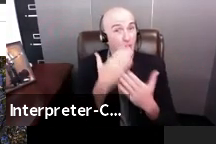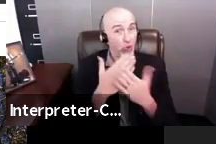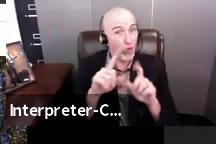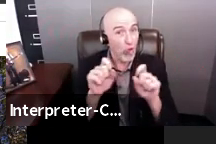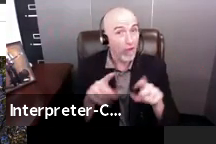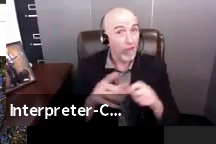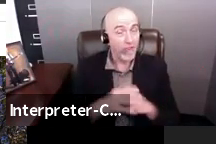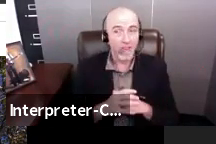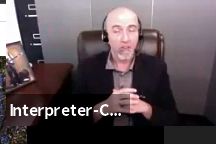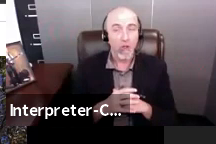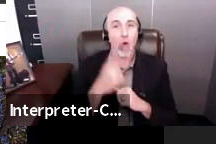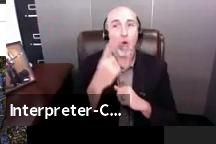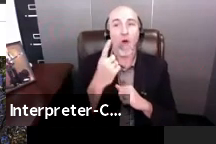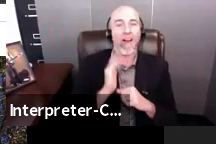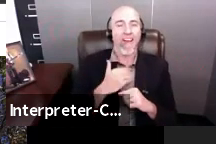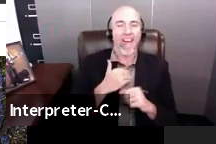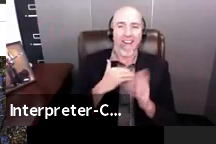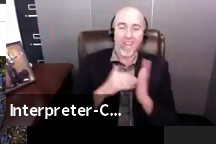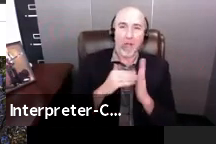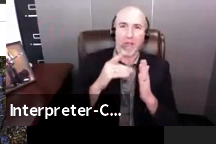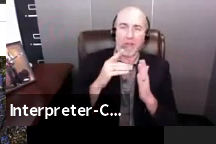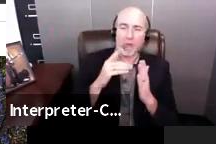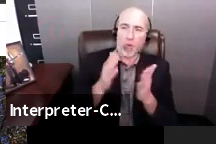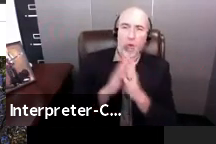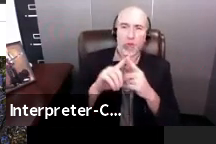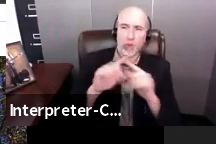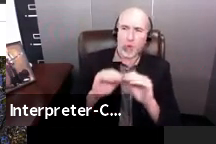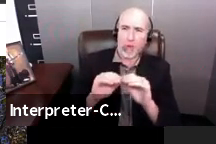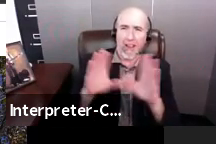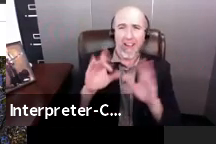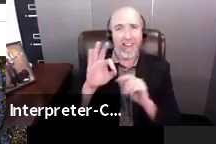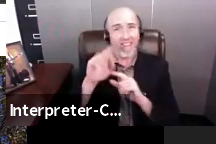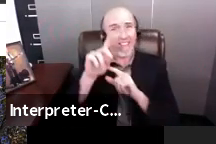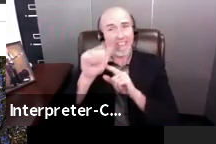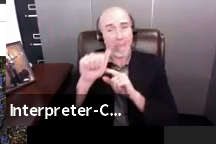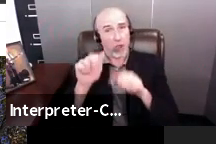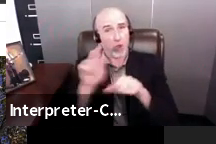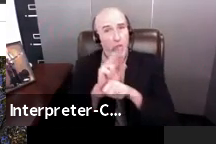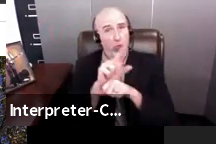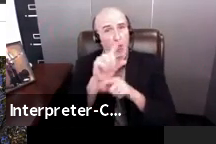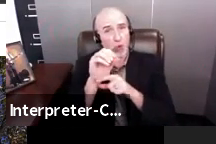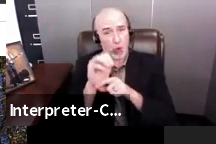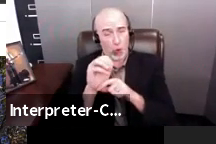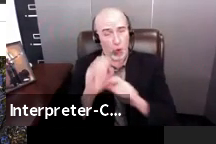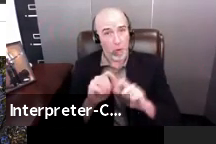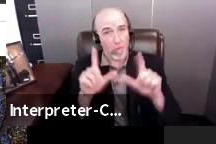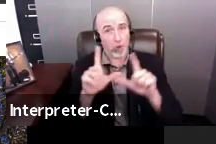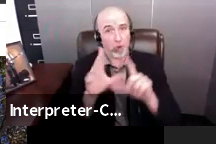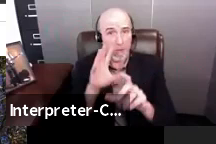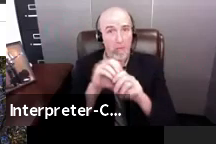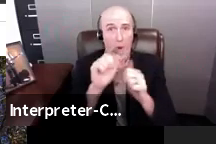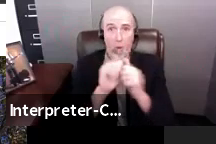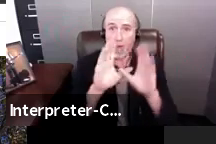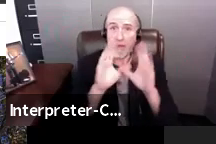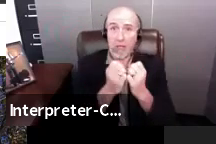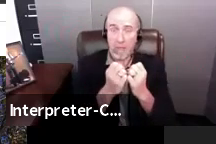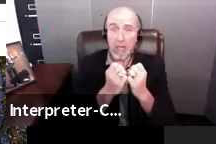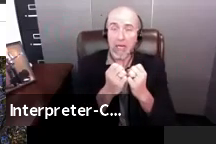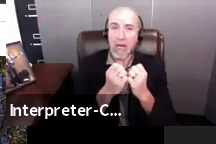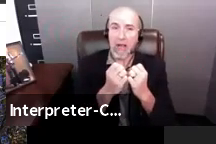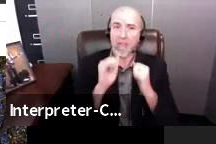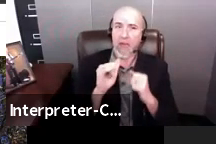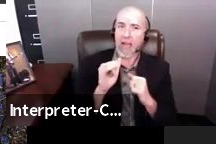Our frequent requests to clarify if a disabled person could use Zoom to be a part of a committee gave Denton a